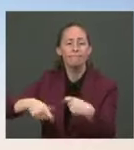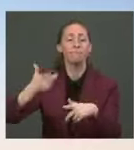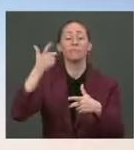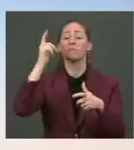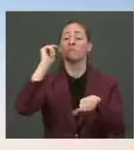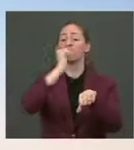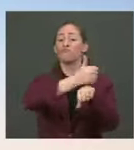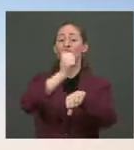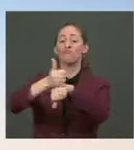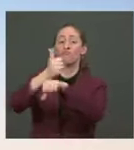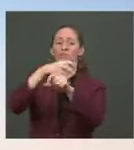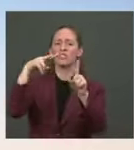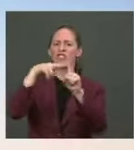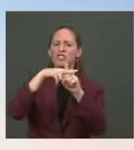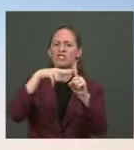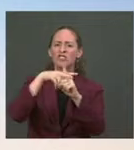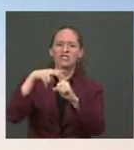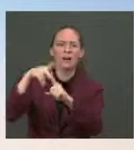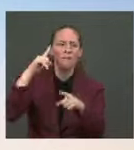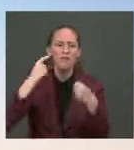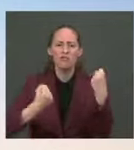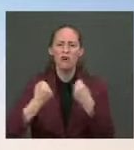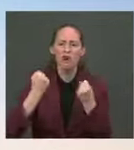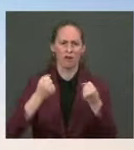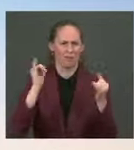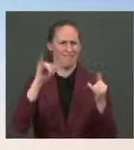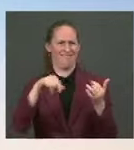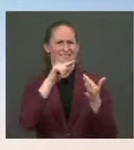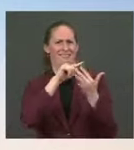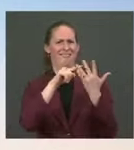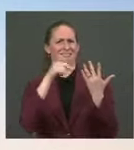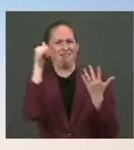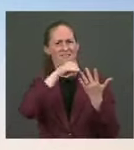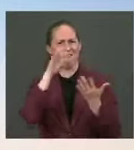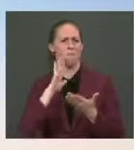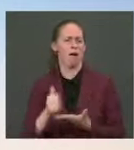the Build Back Better agenda. All of those in our view are efforts to move toward a clean energy economy.